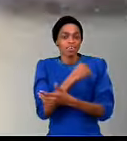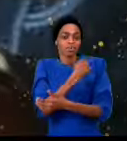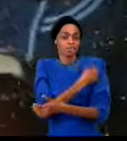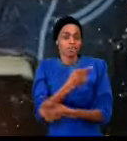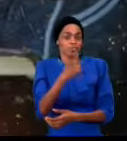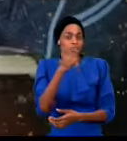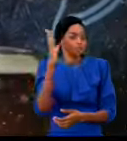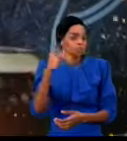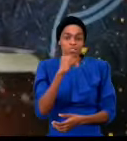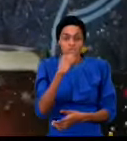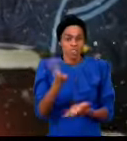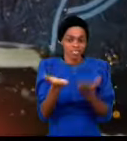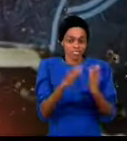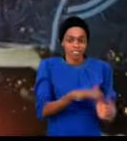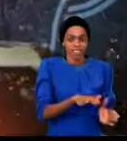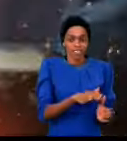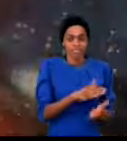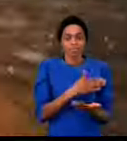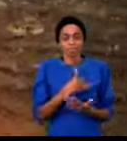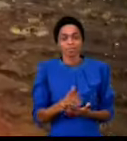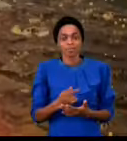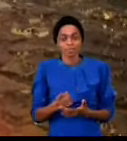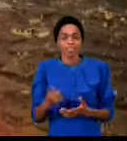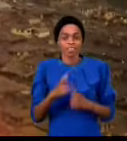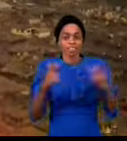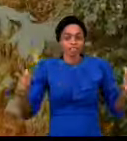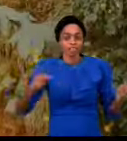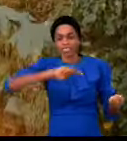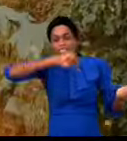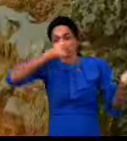you to Triumph zoom into your December